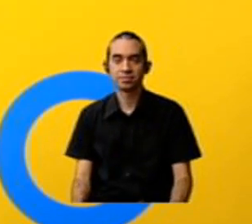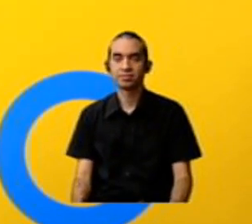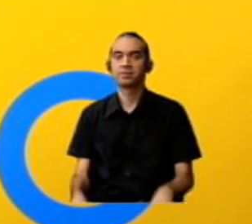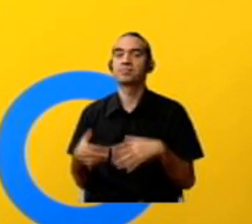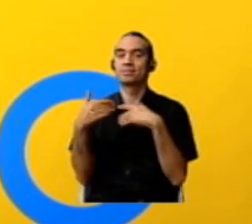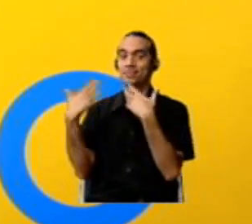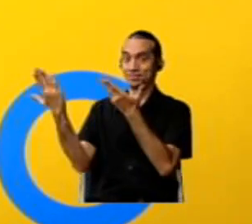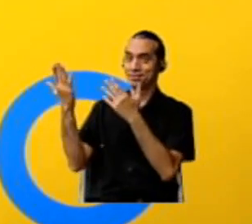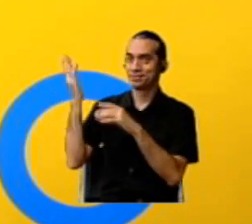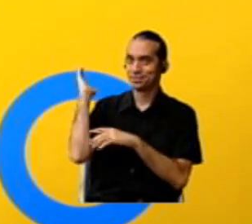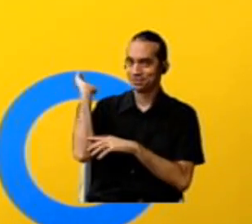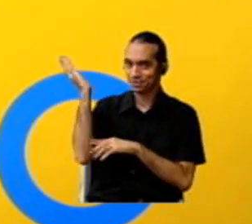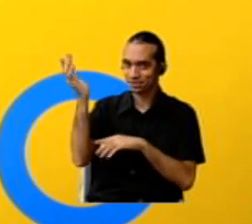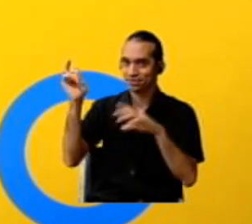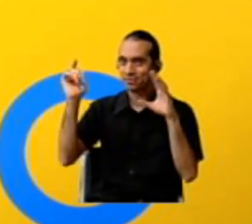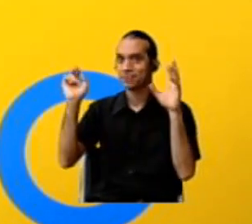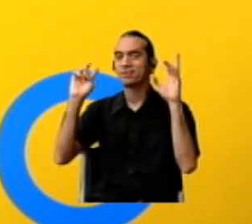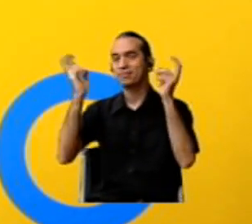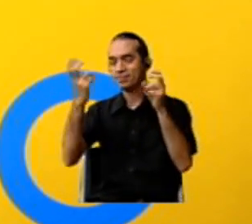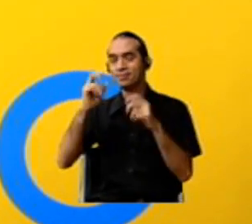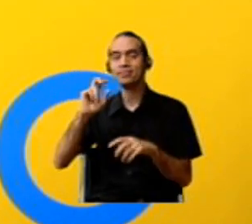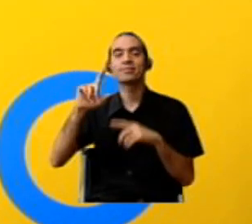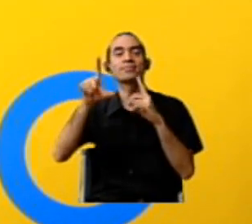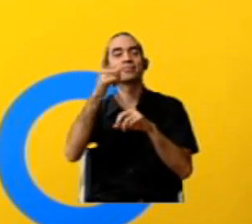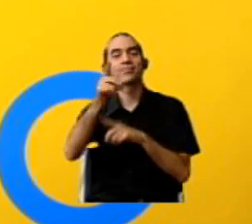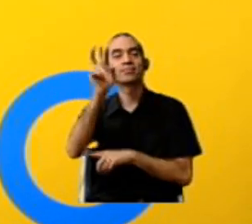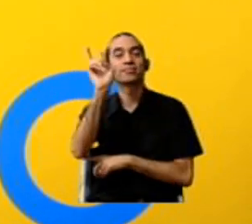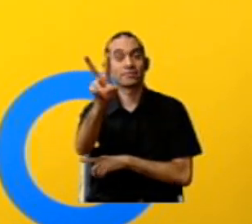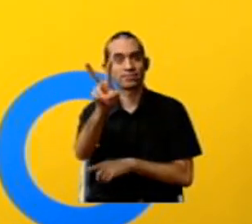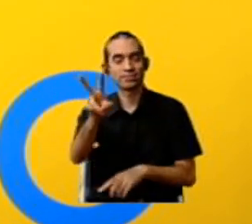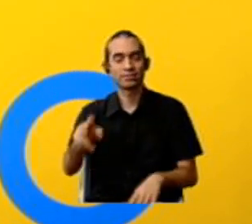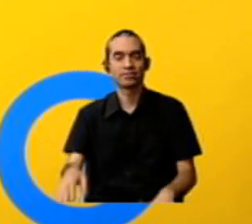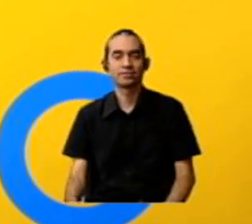a presentation about letter V.